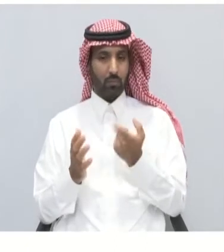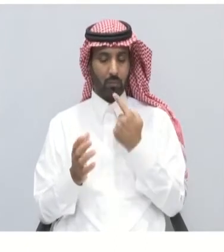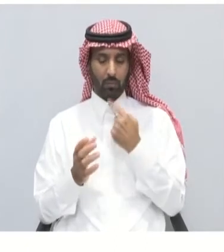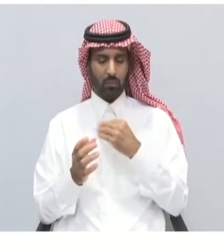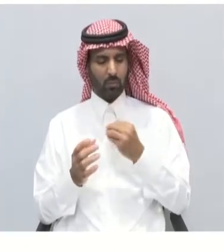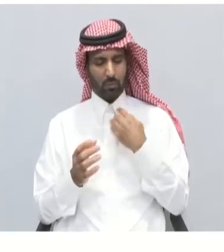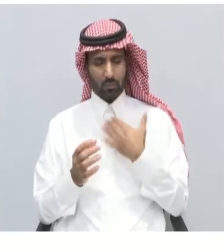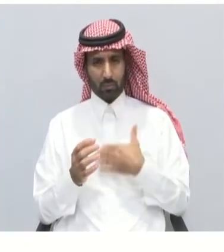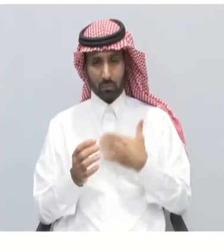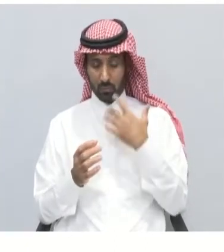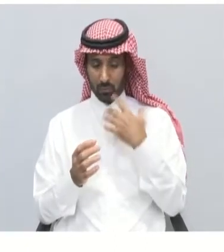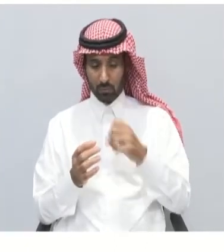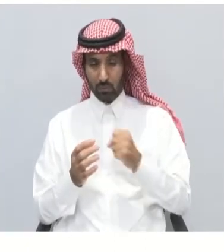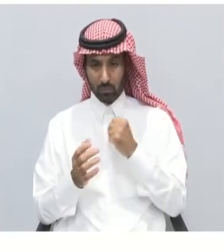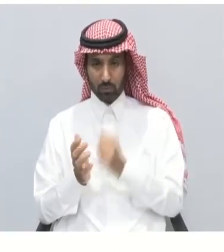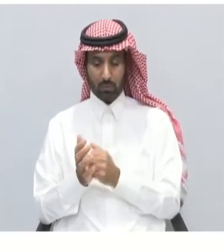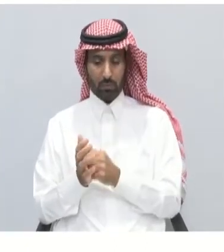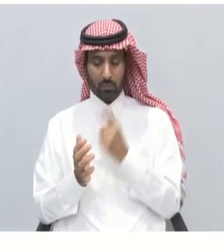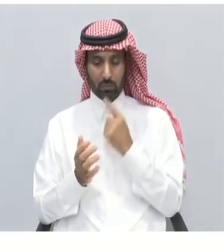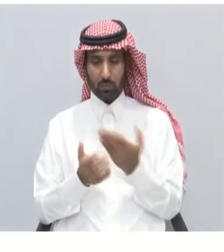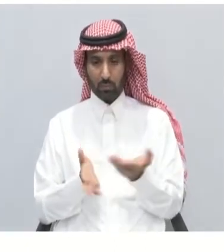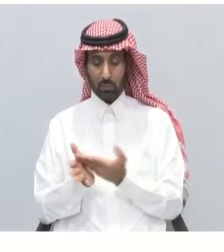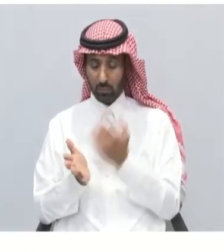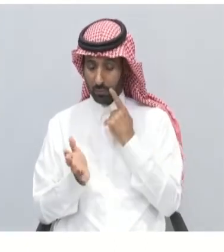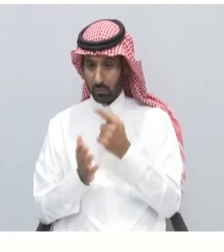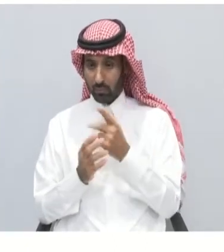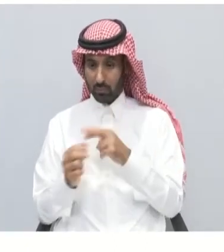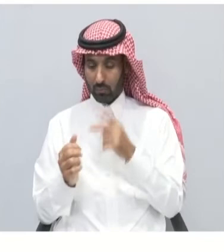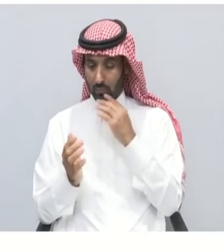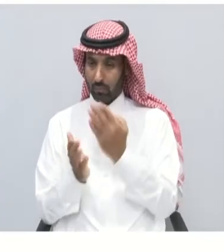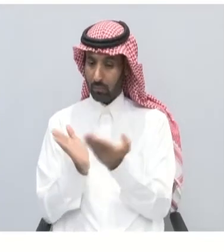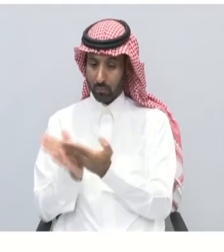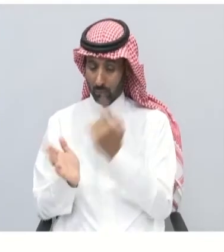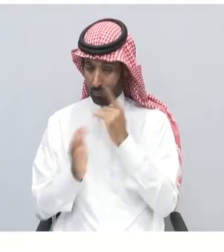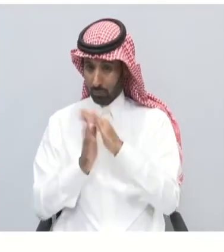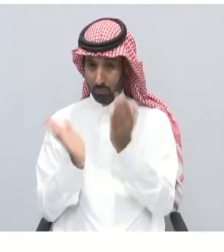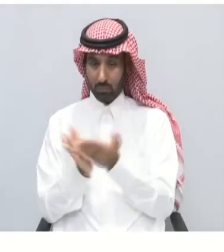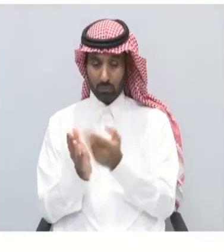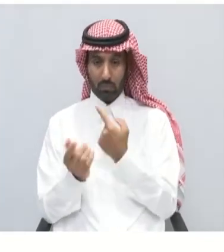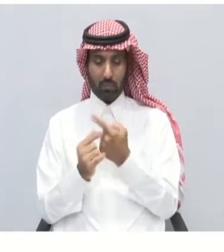miss most about home. Present your findings to the class. So